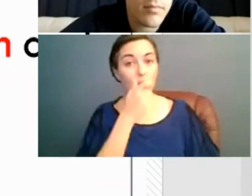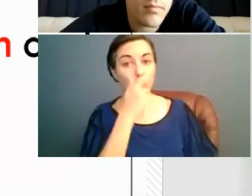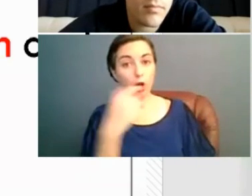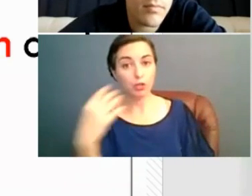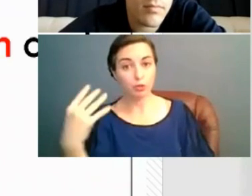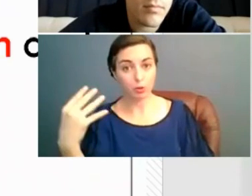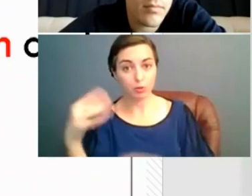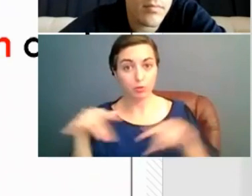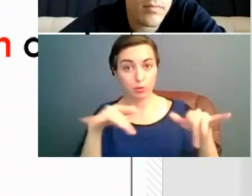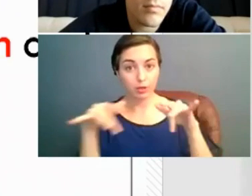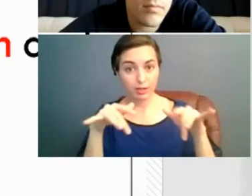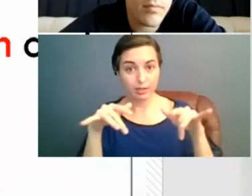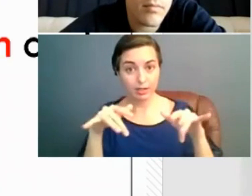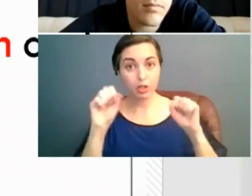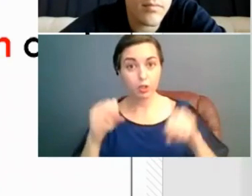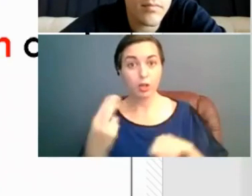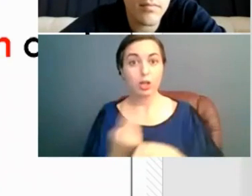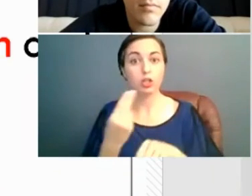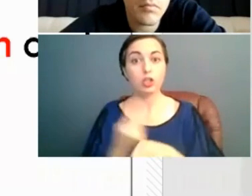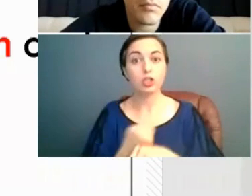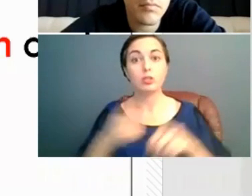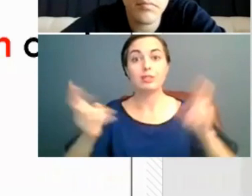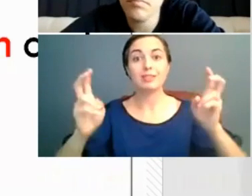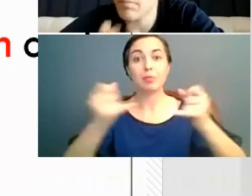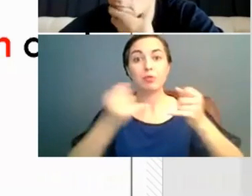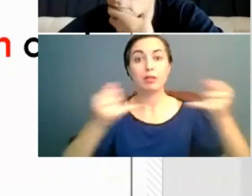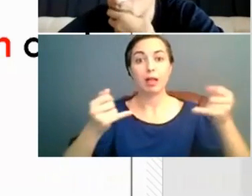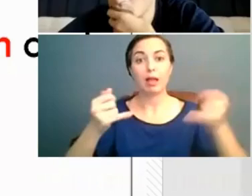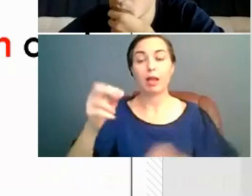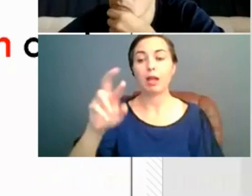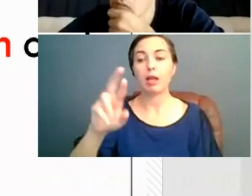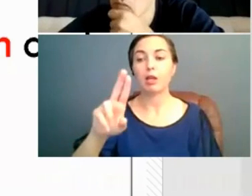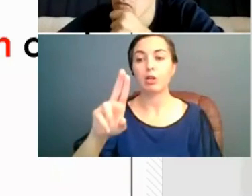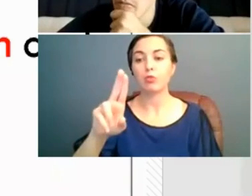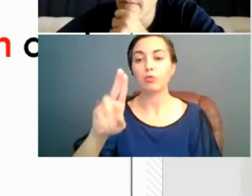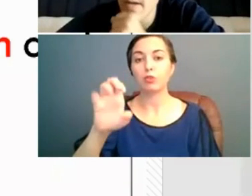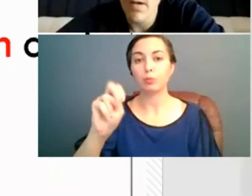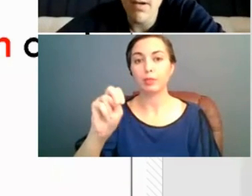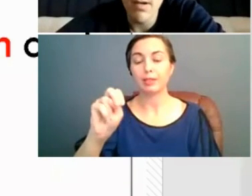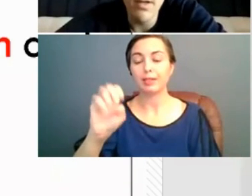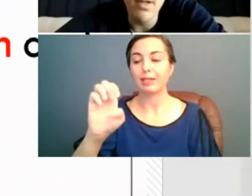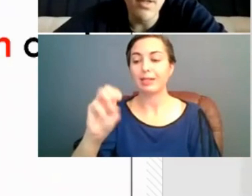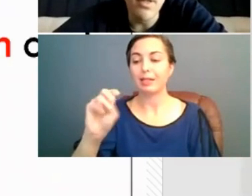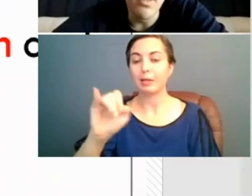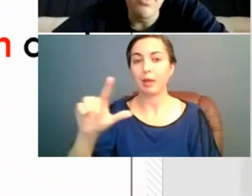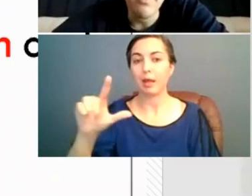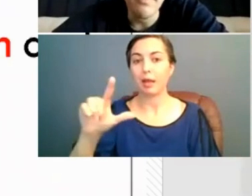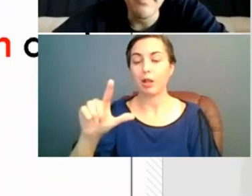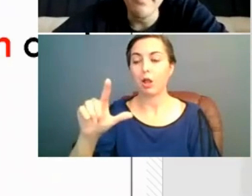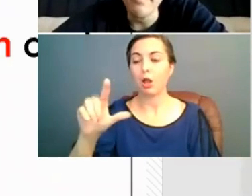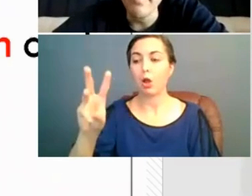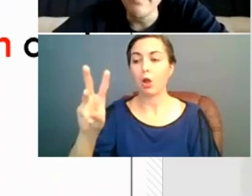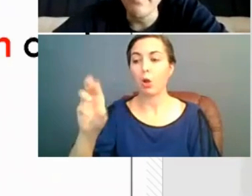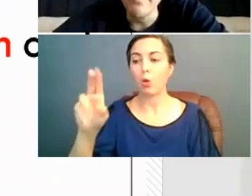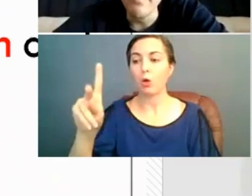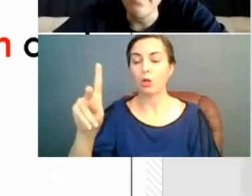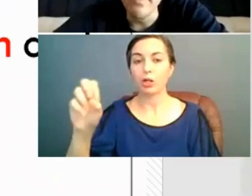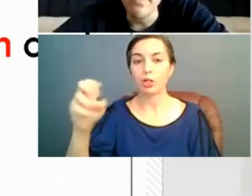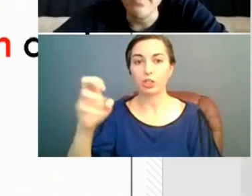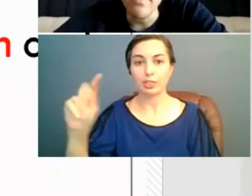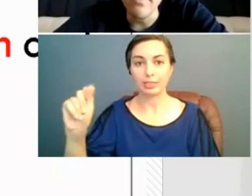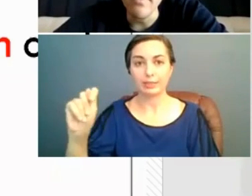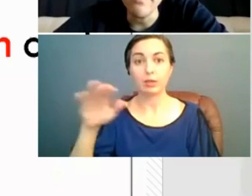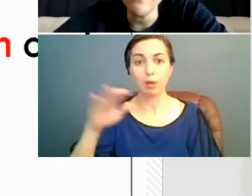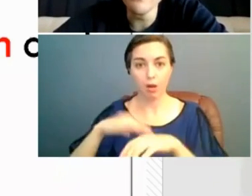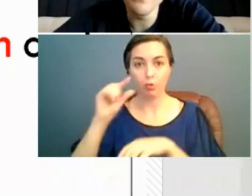subject line Rubin email worksheets to the email address in red and we'll pass it to you that way. If you're watching it later on, we know many teachers